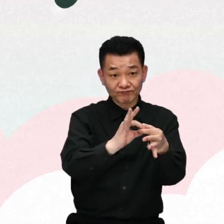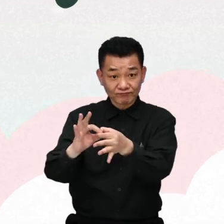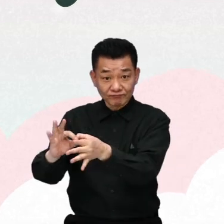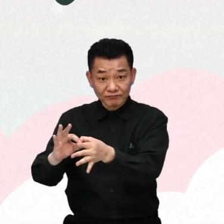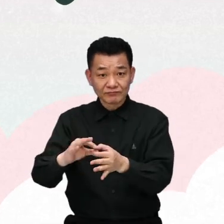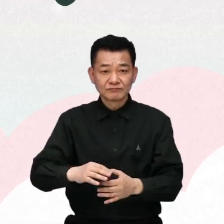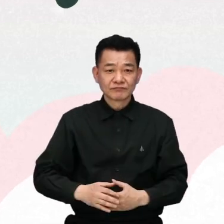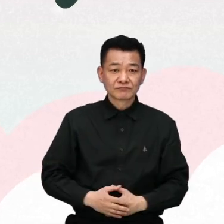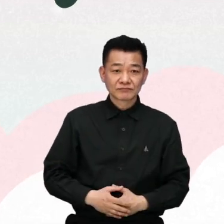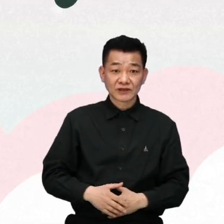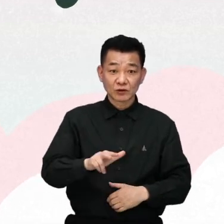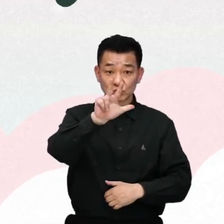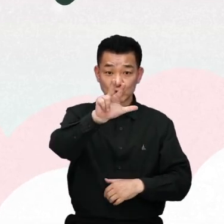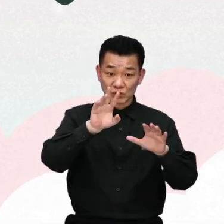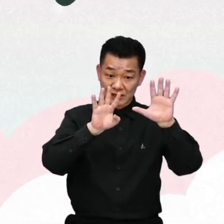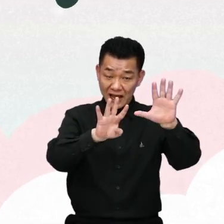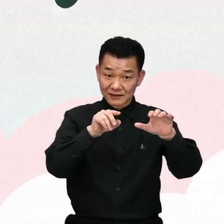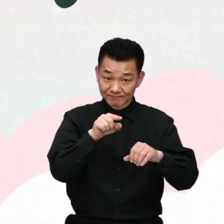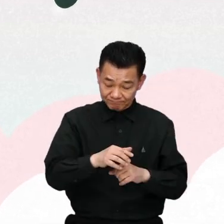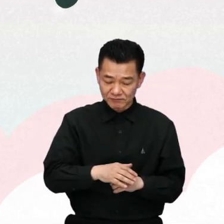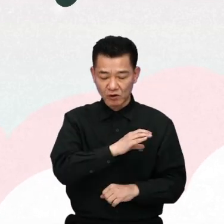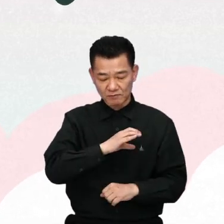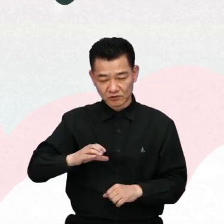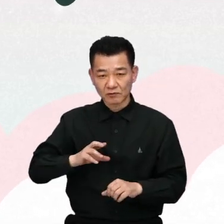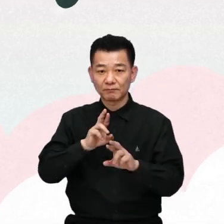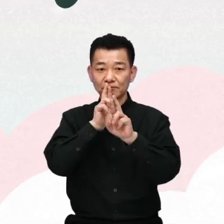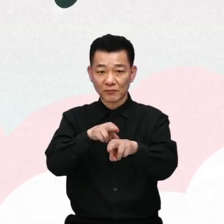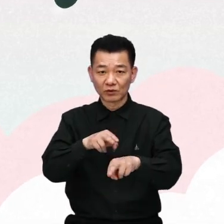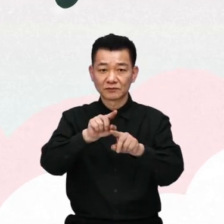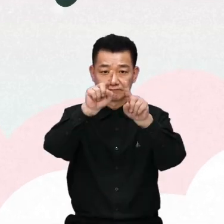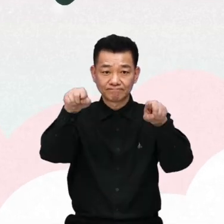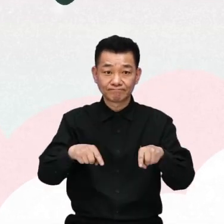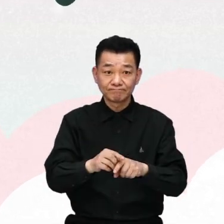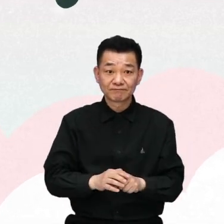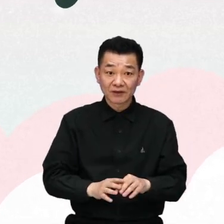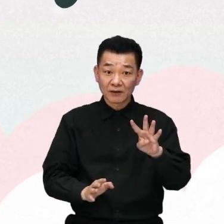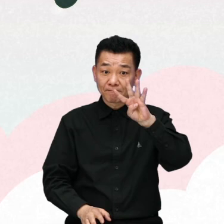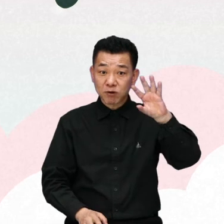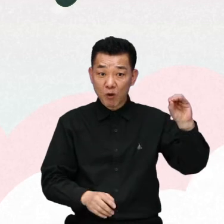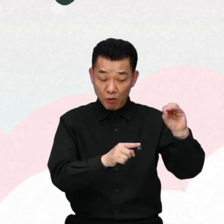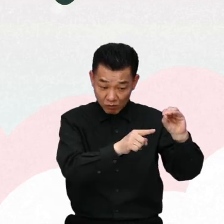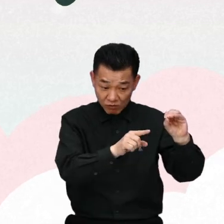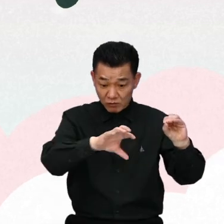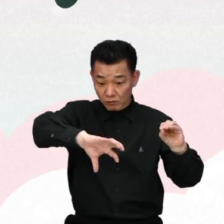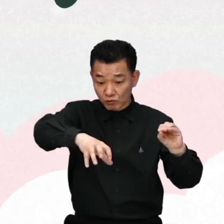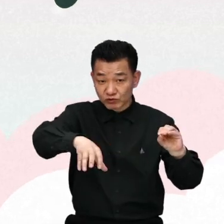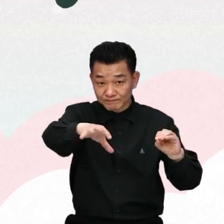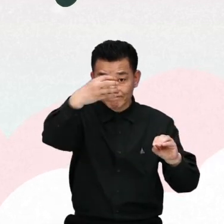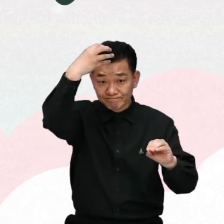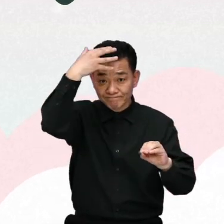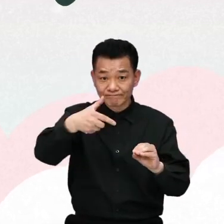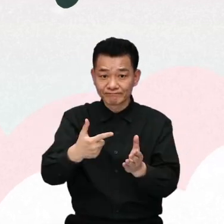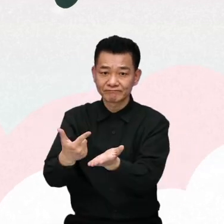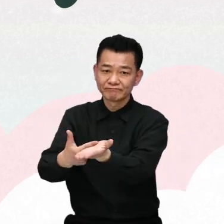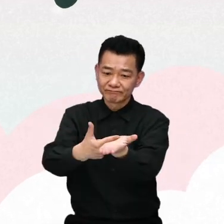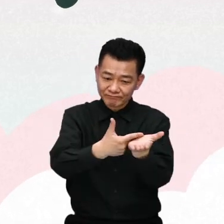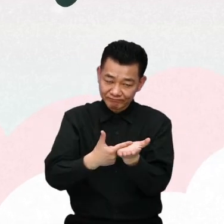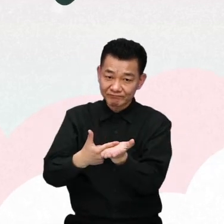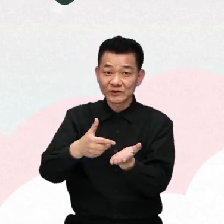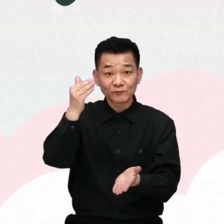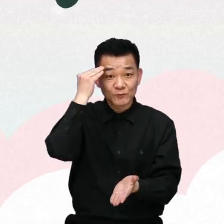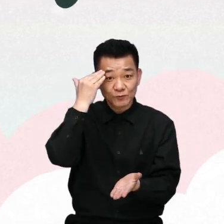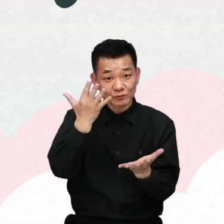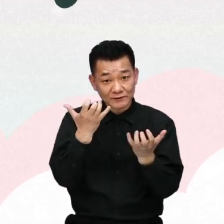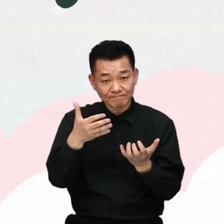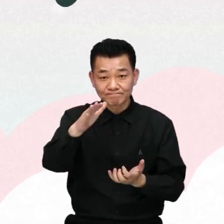other bodies. Article 39, Report of the Committee. And Article 40, Conference of States Parties